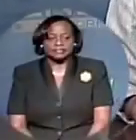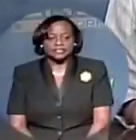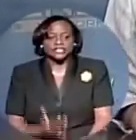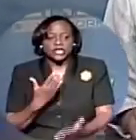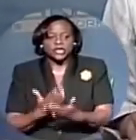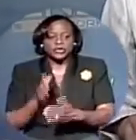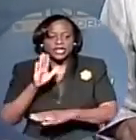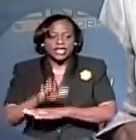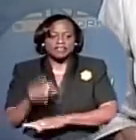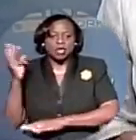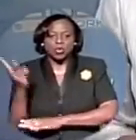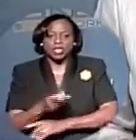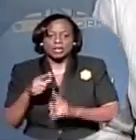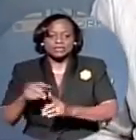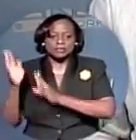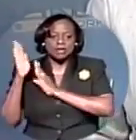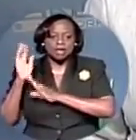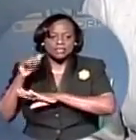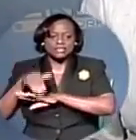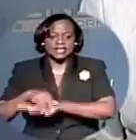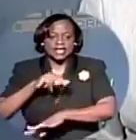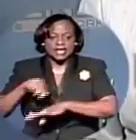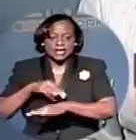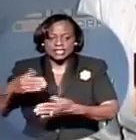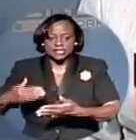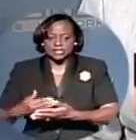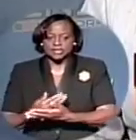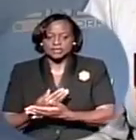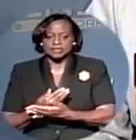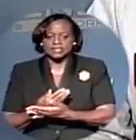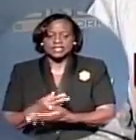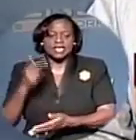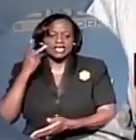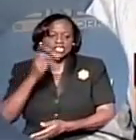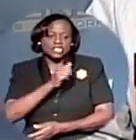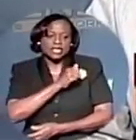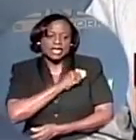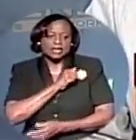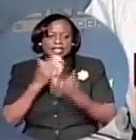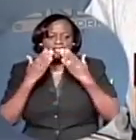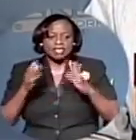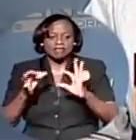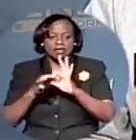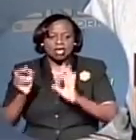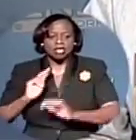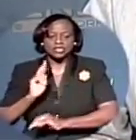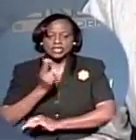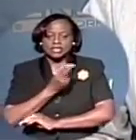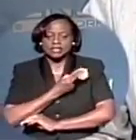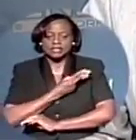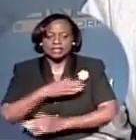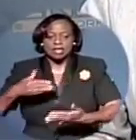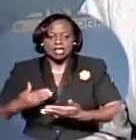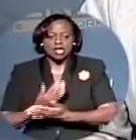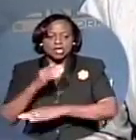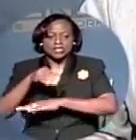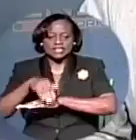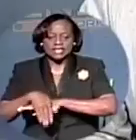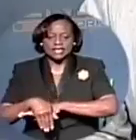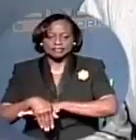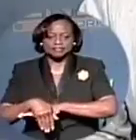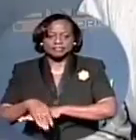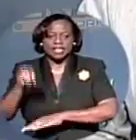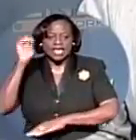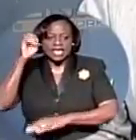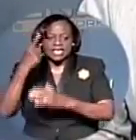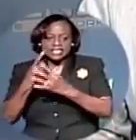Good evening and welcome to the Bahamas Tonight, the National Report. I'm Kishla Adderley. Thanks for joining us. Topping the news tonight, he escaped